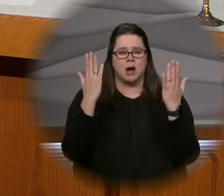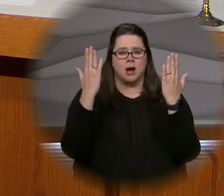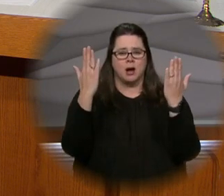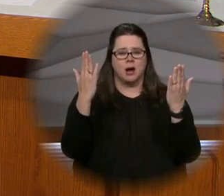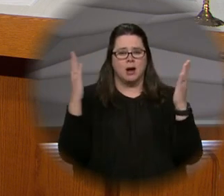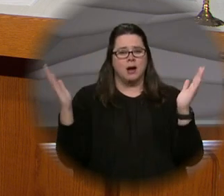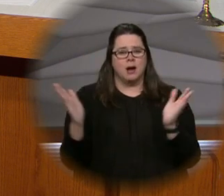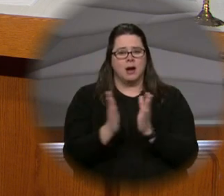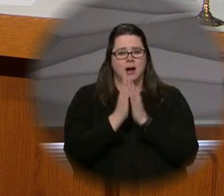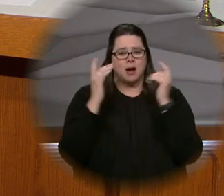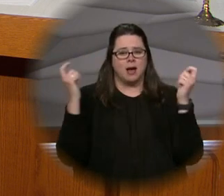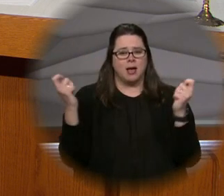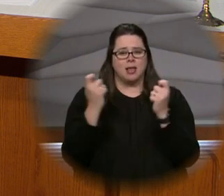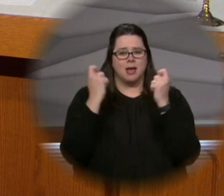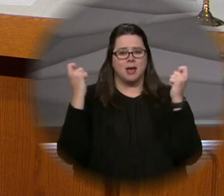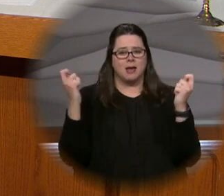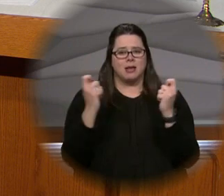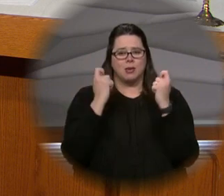Alleluia.